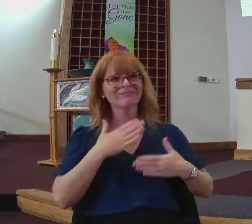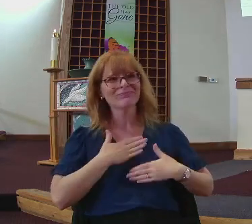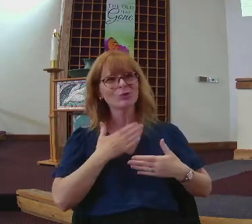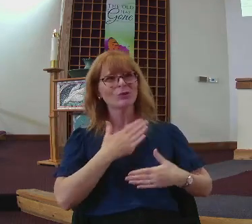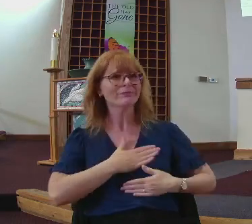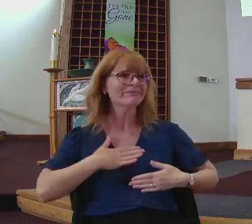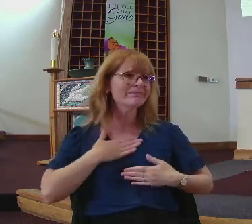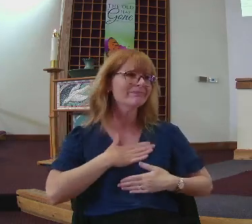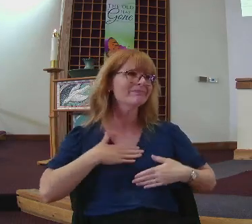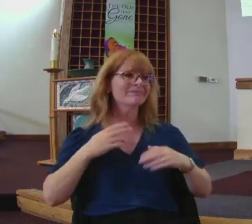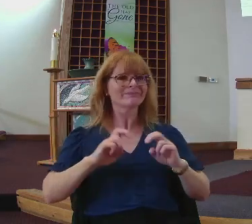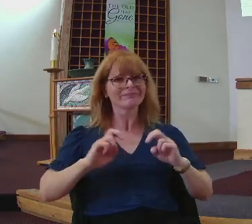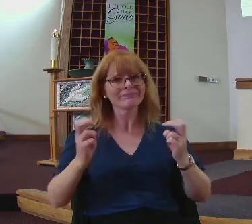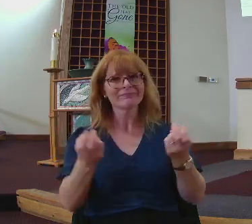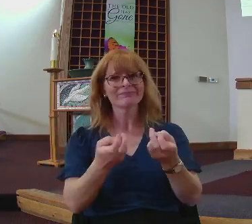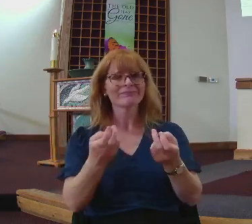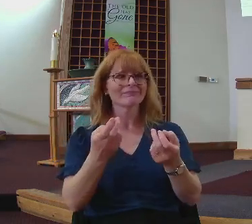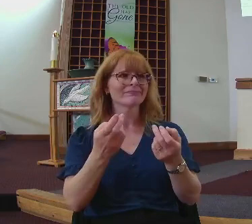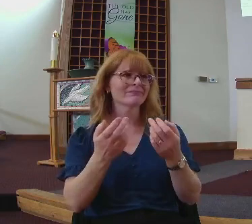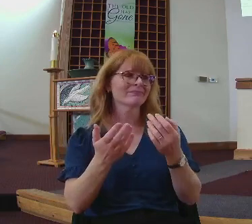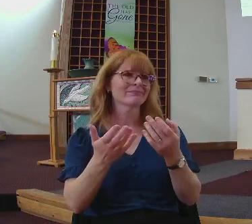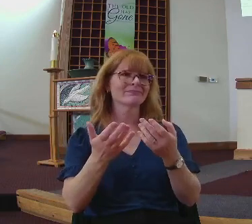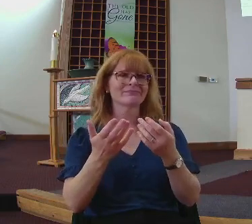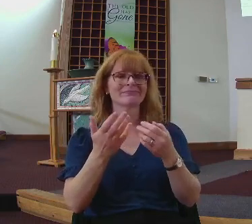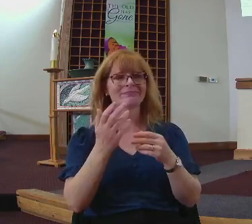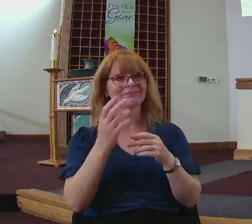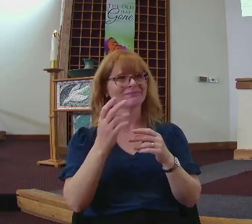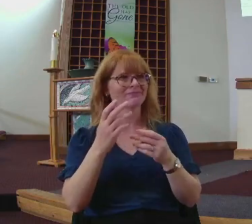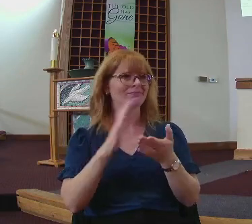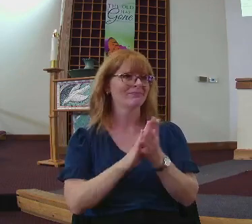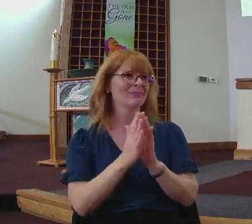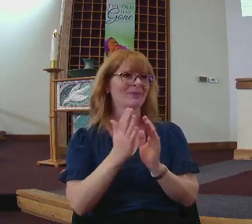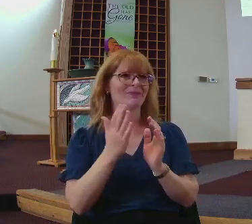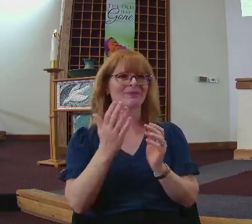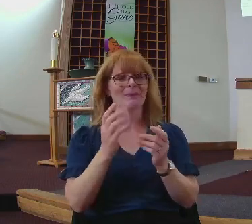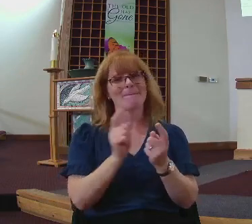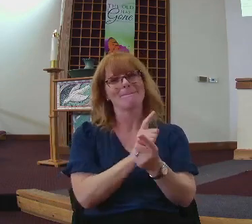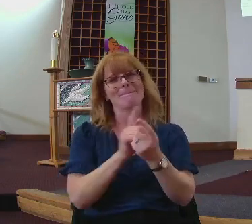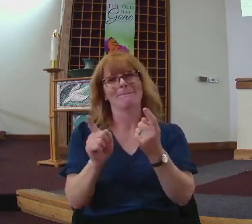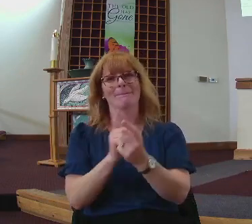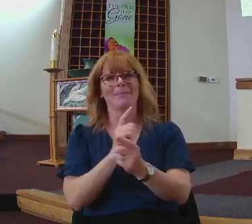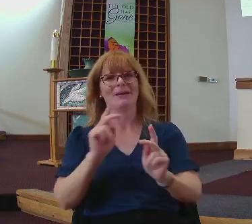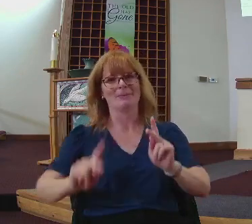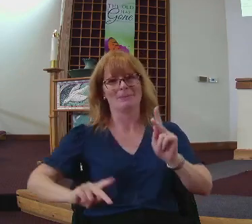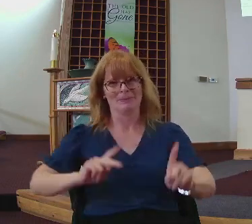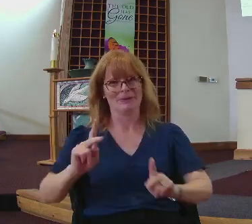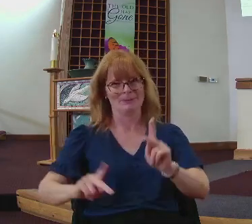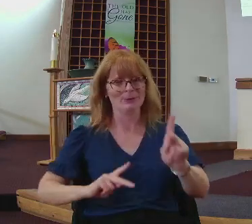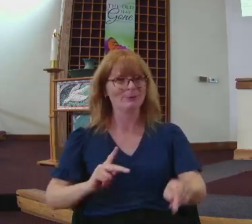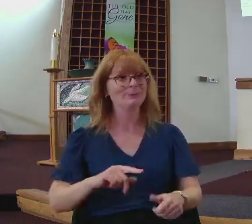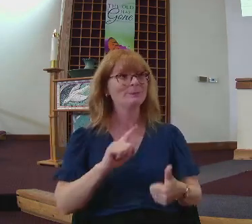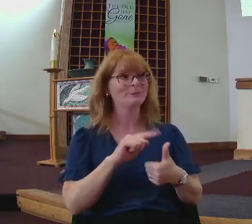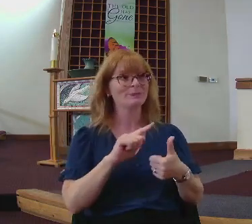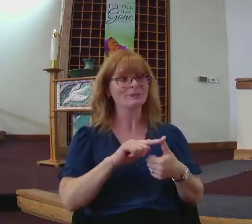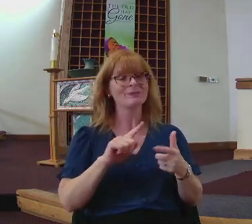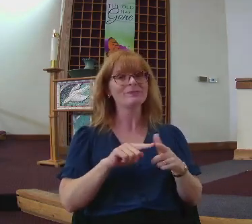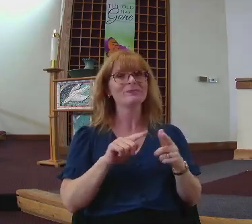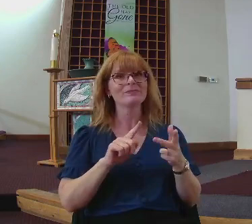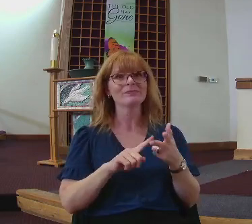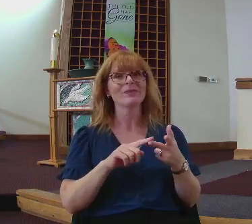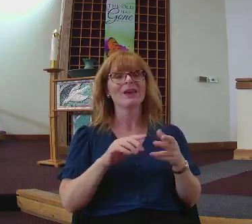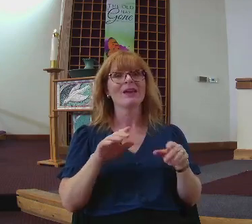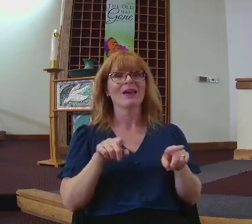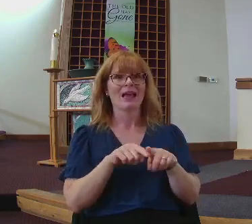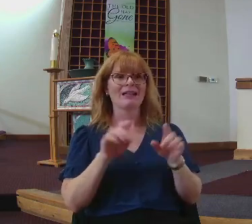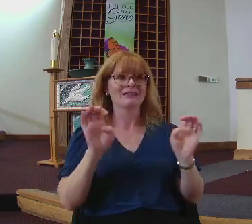around the table and visit and get to know people, because that is a holy part of living as a church. And then as Easter people, my friends,